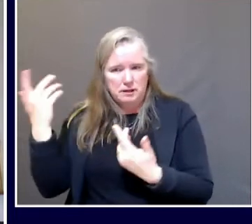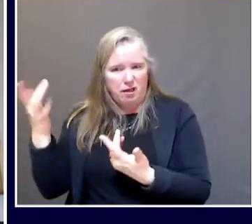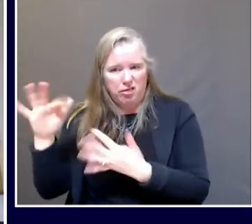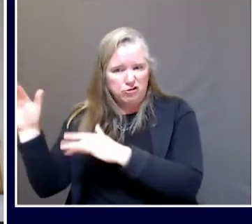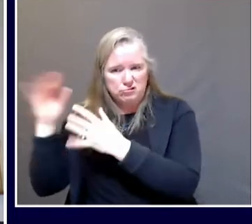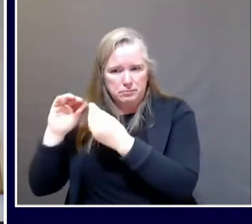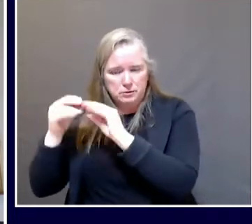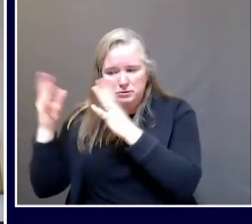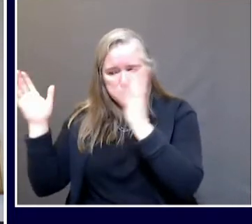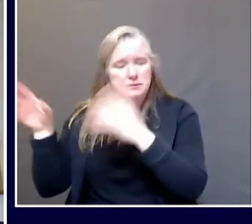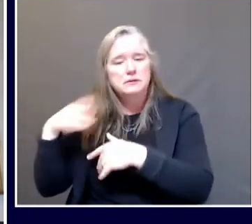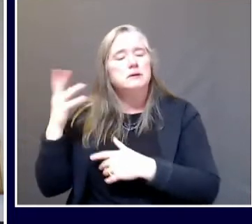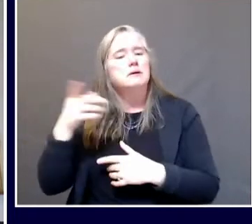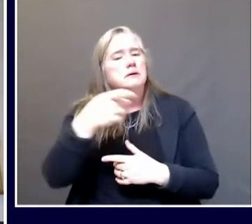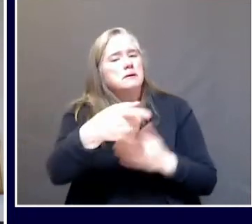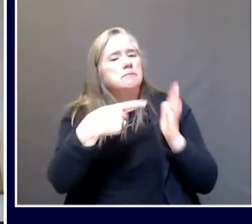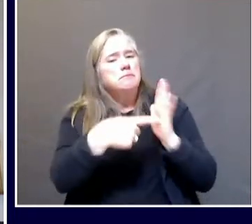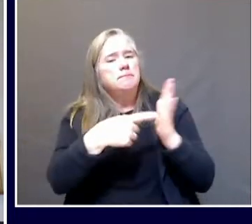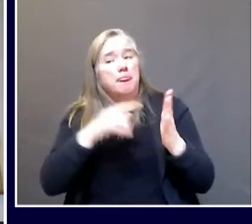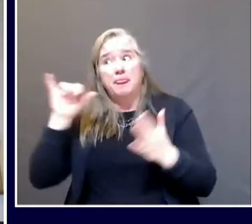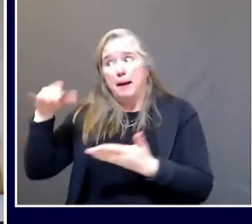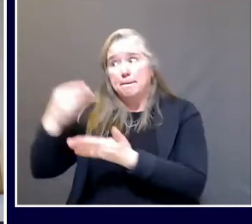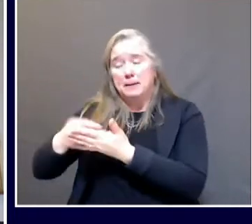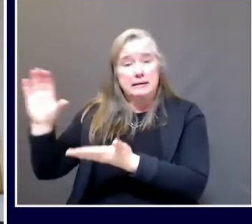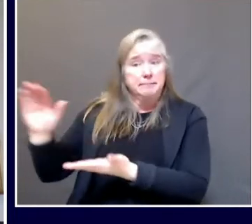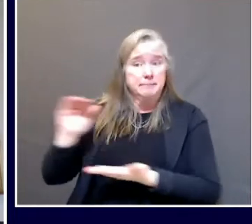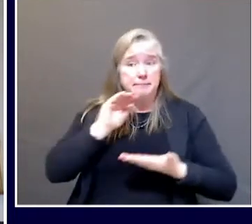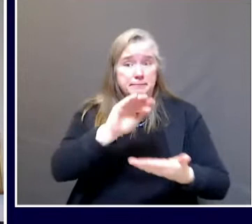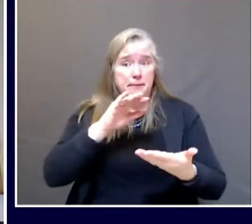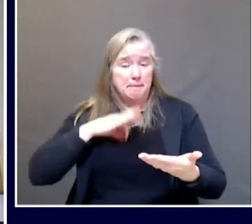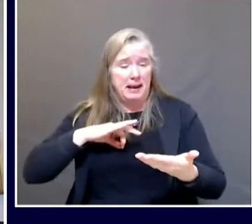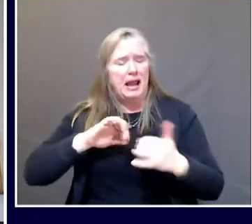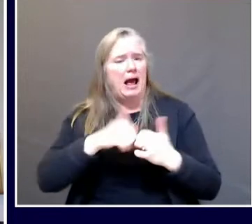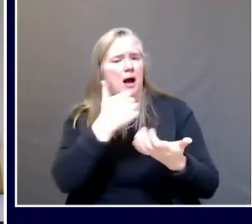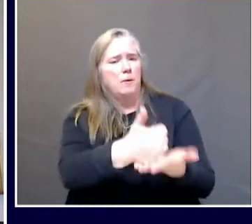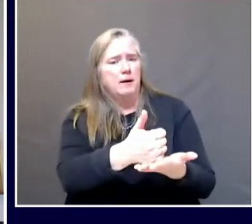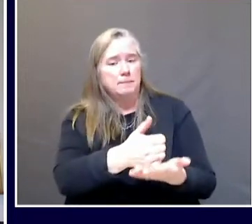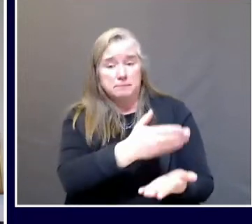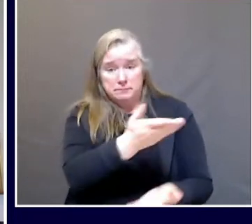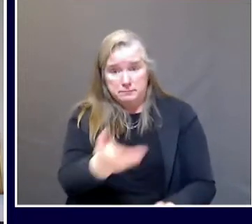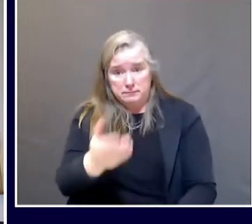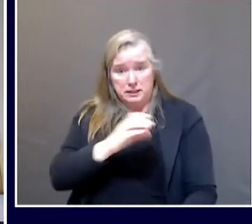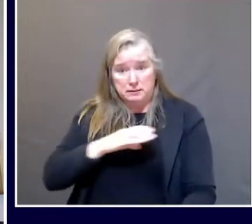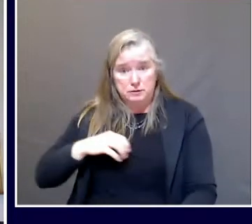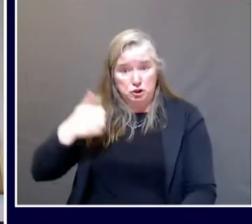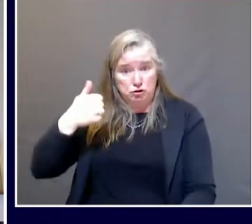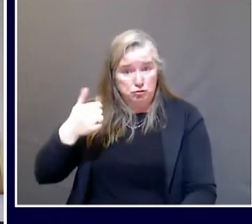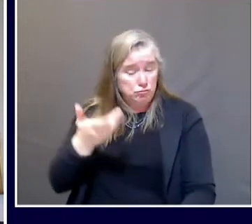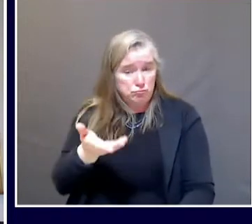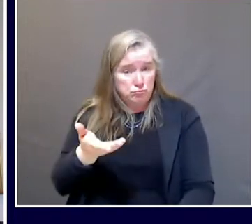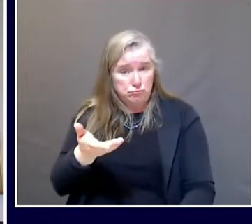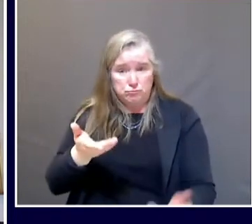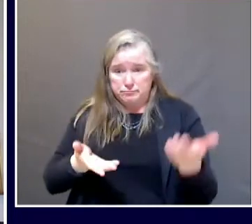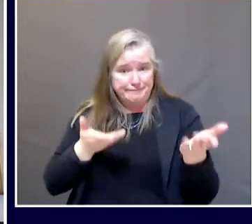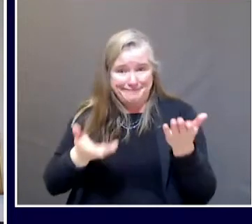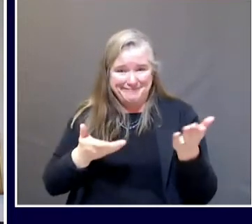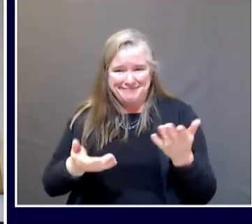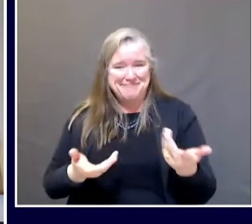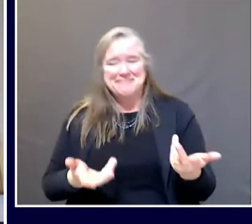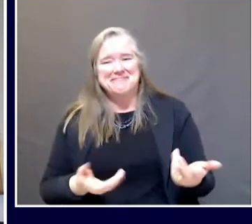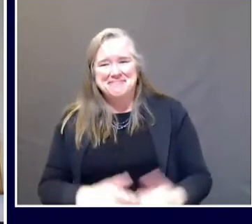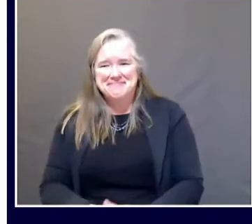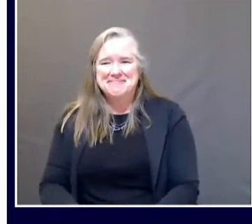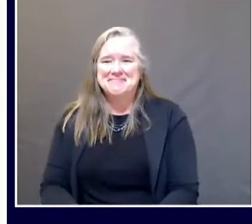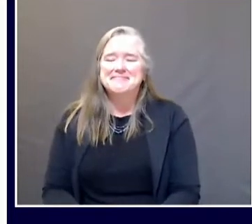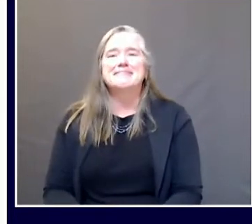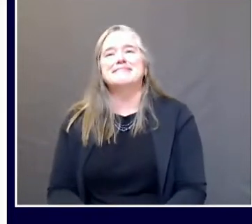of how that will help? Sure, Commissioner, I can let you start, or I'm happy to. So, there are so